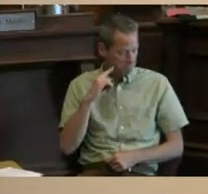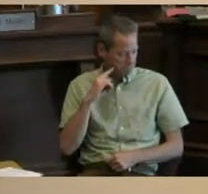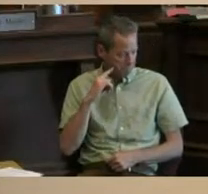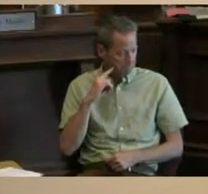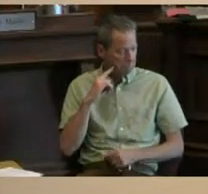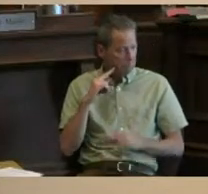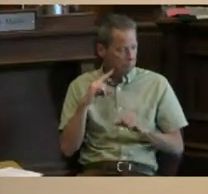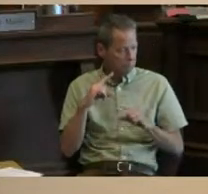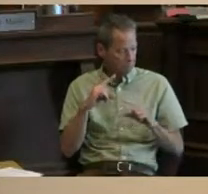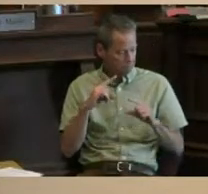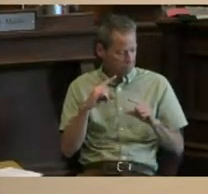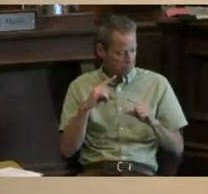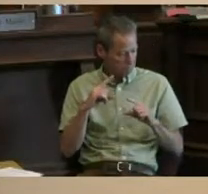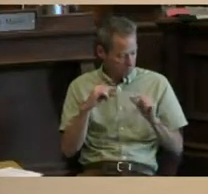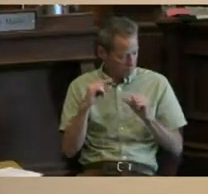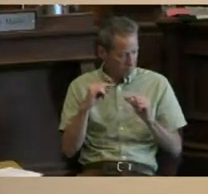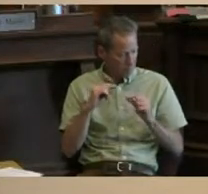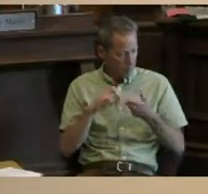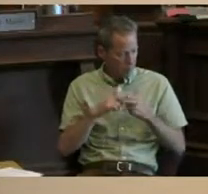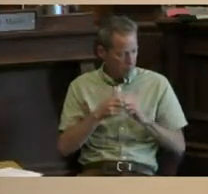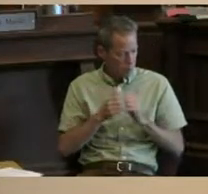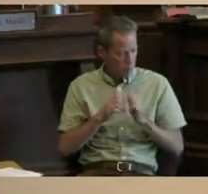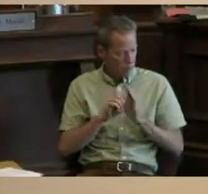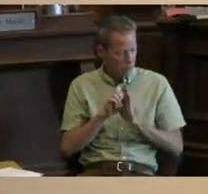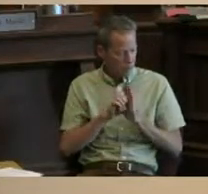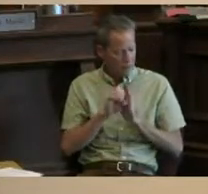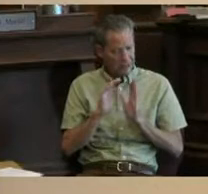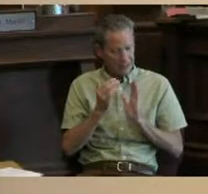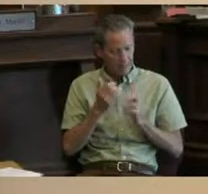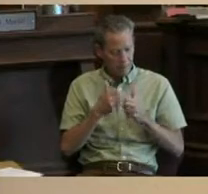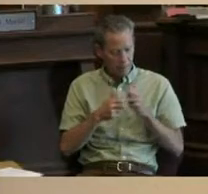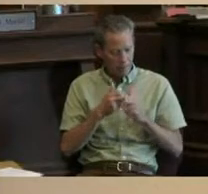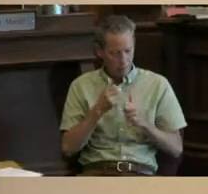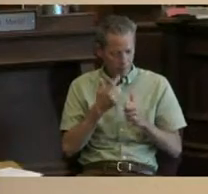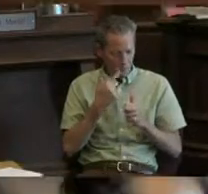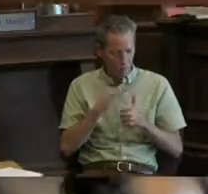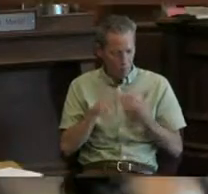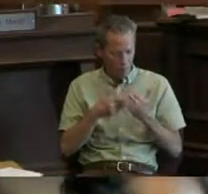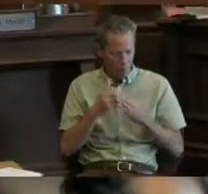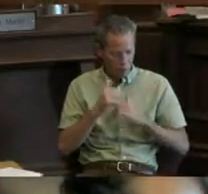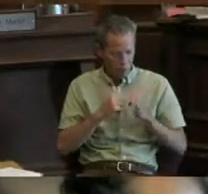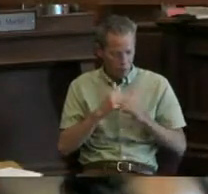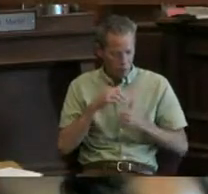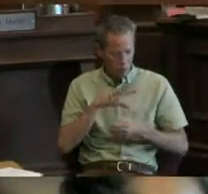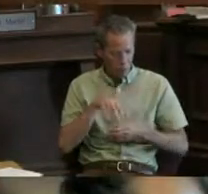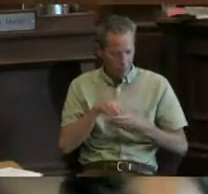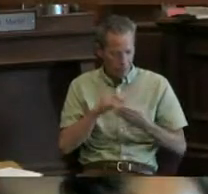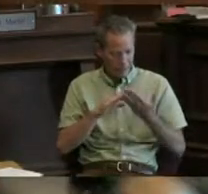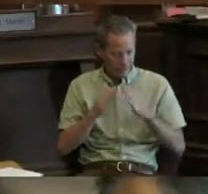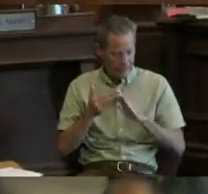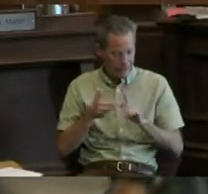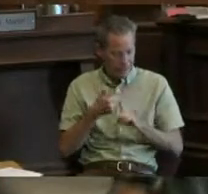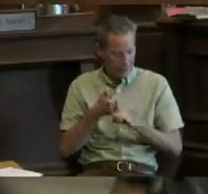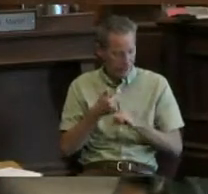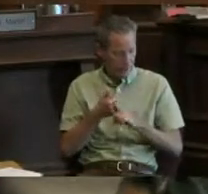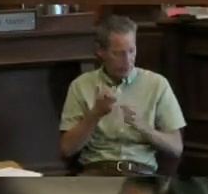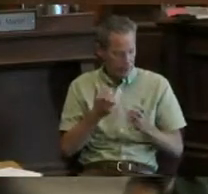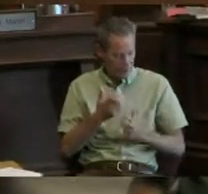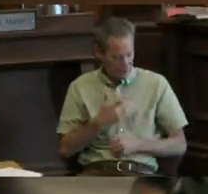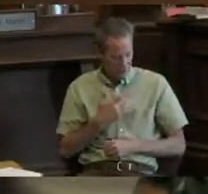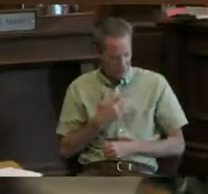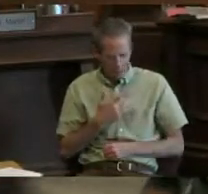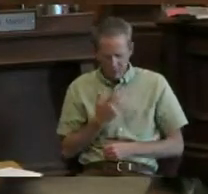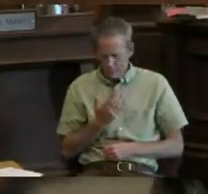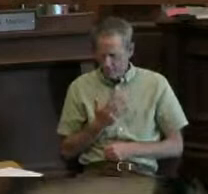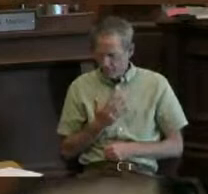with elevators. It seems to be a problem across our infrastructure of the city. And just wanted to get a sense of